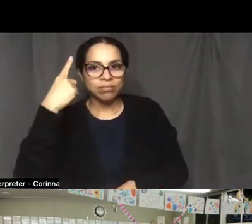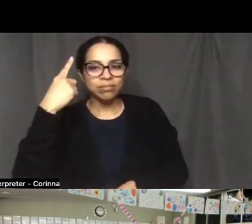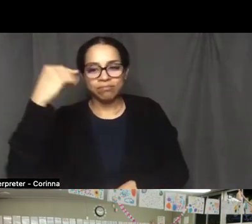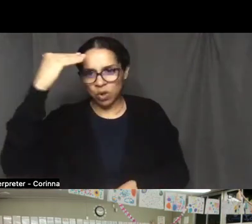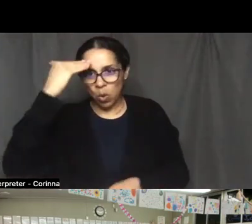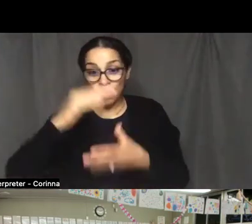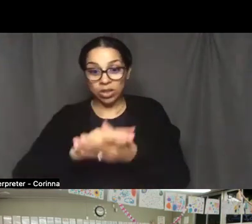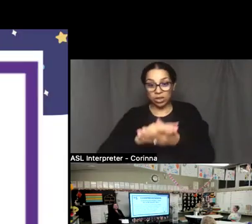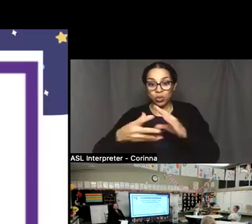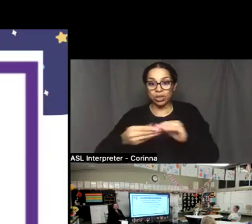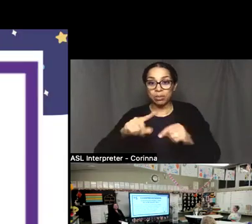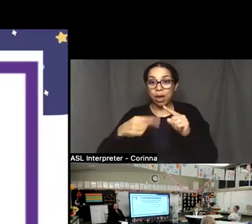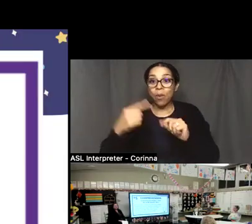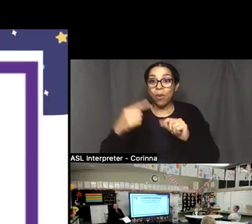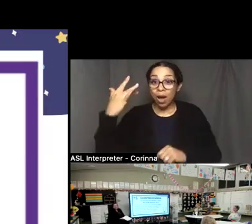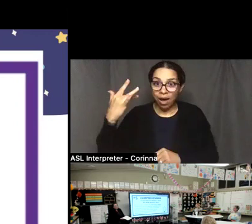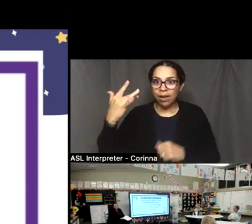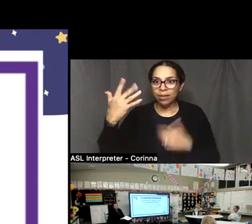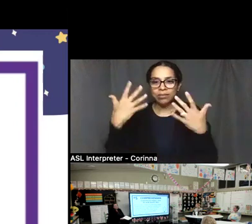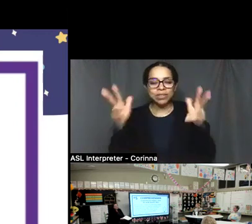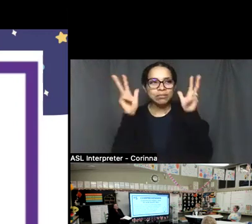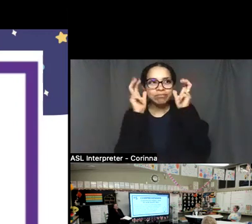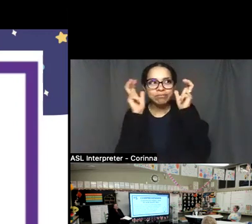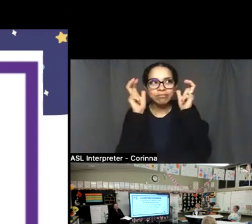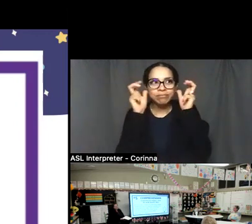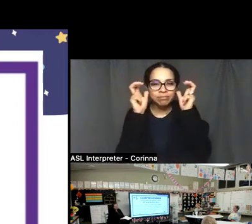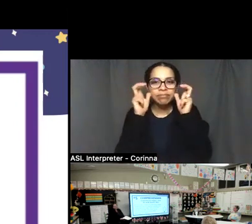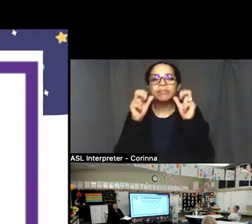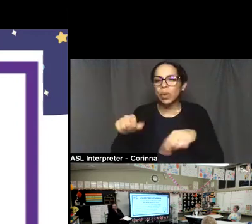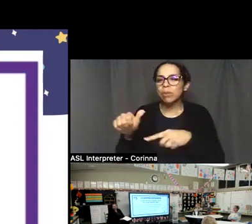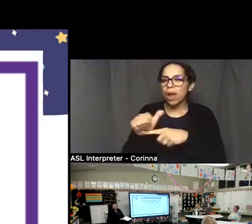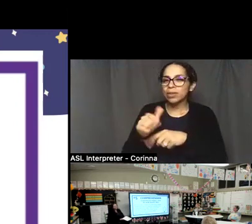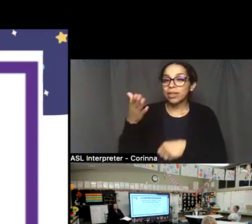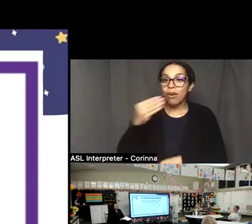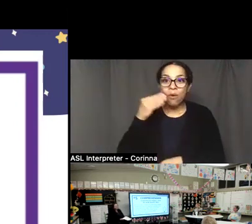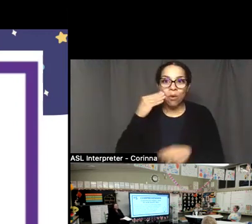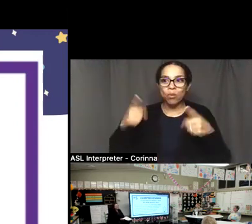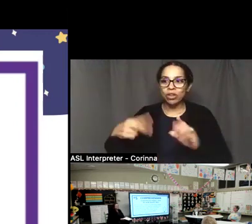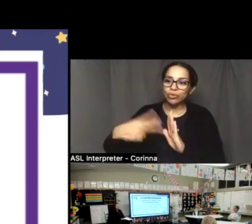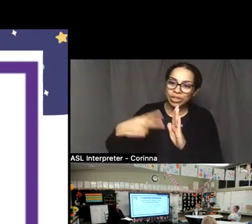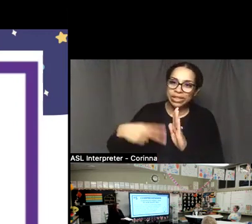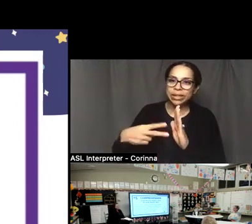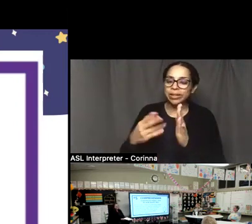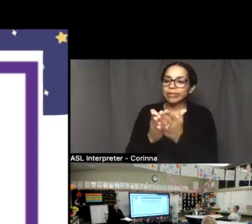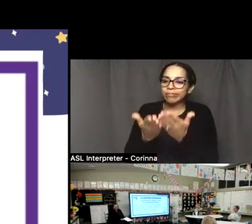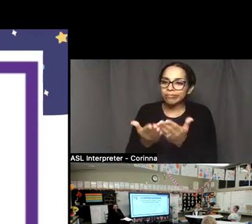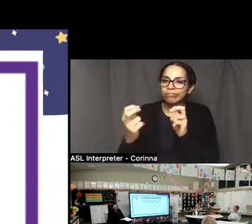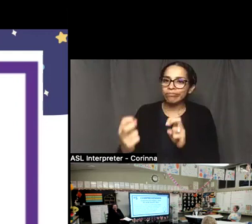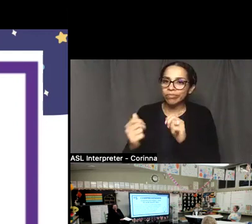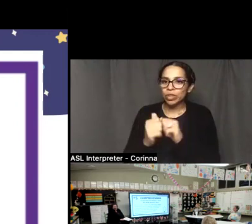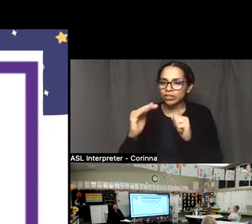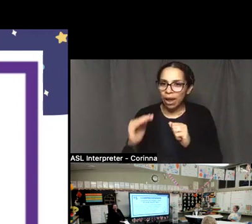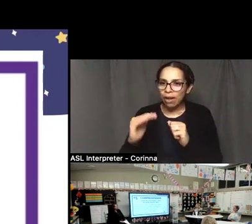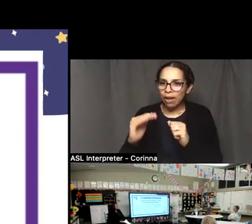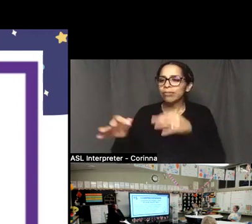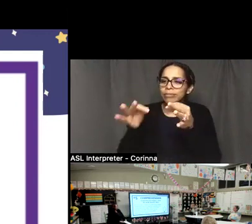you listen to it. And that's also something practiced at home when you read to your child too. You can talk about the story and who the characters are, what the setting